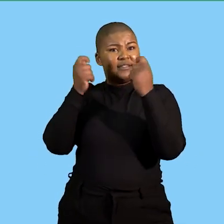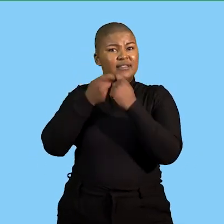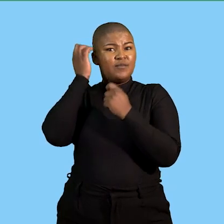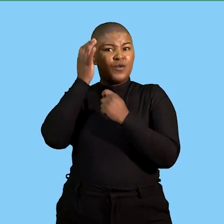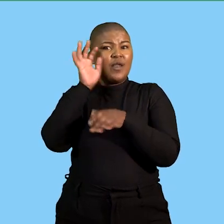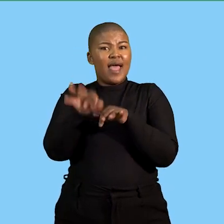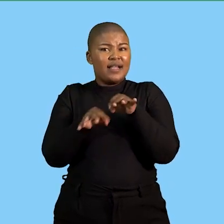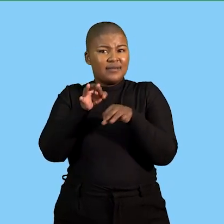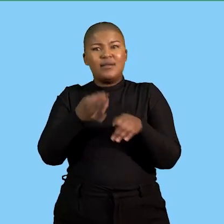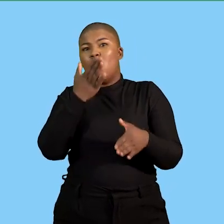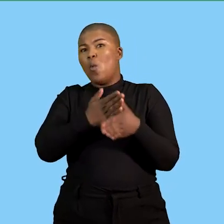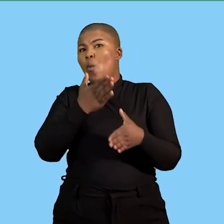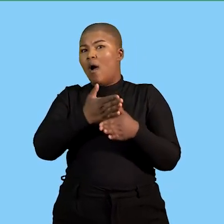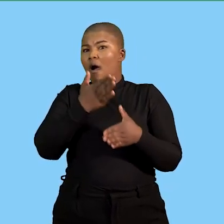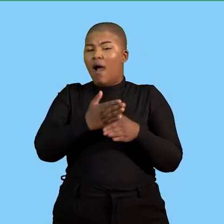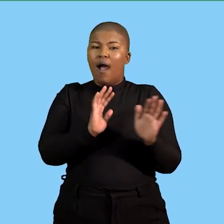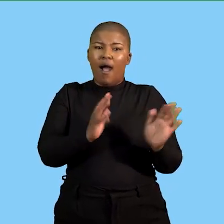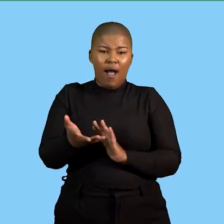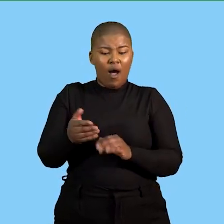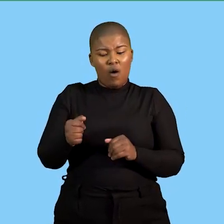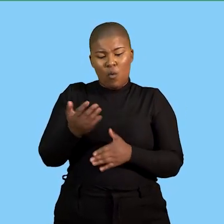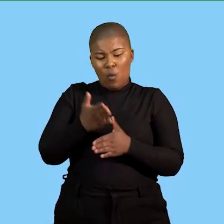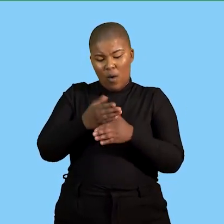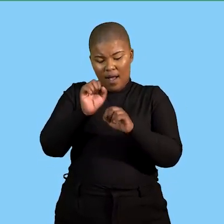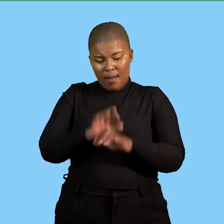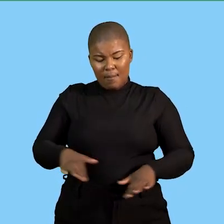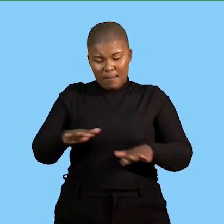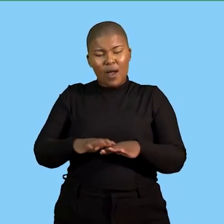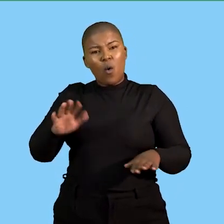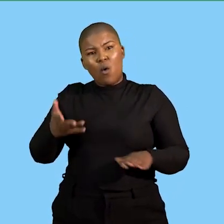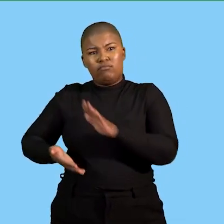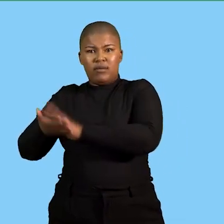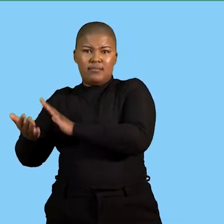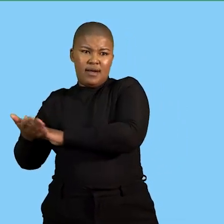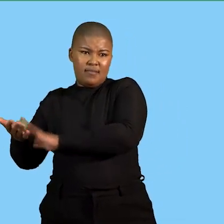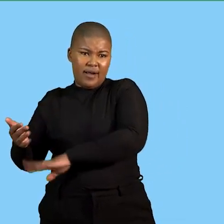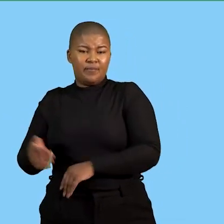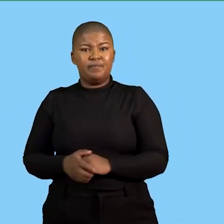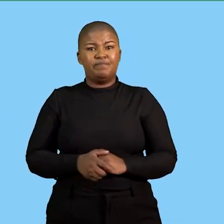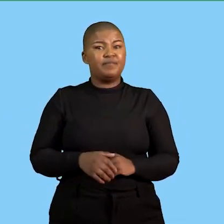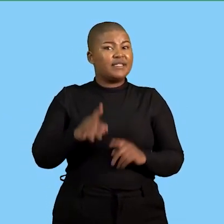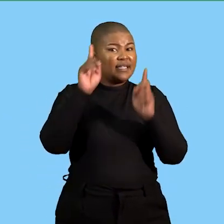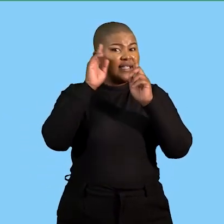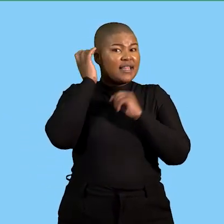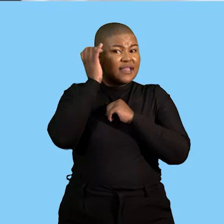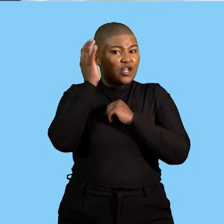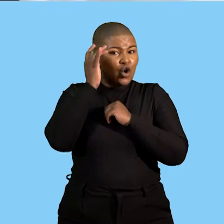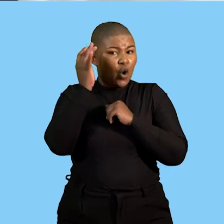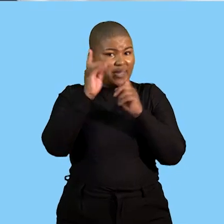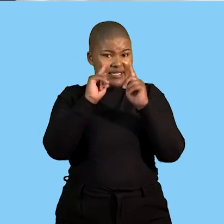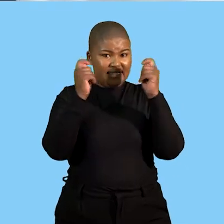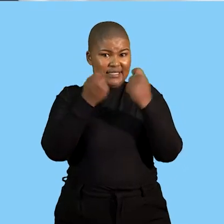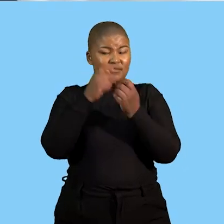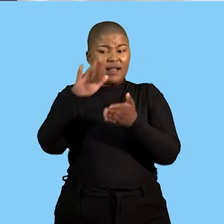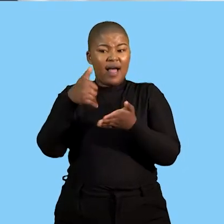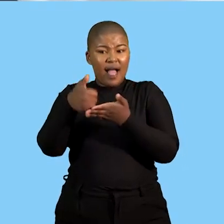how effective teams work or operate. So the theories would guide team leaders on how teams should